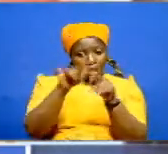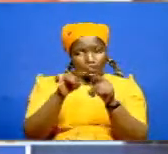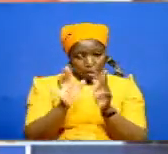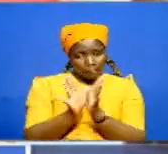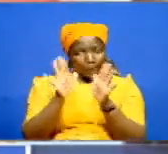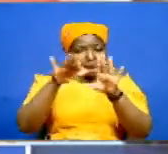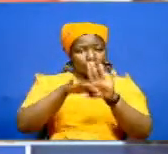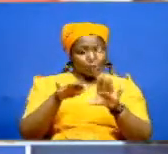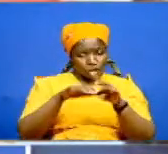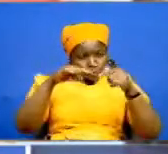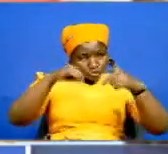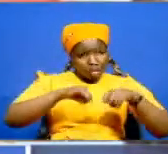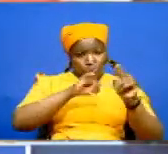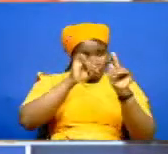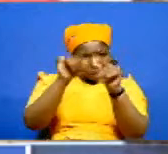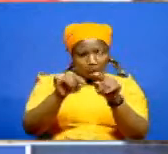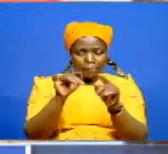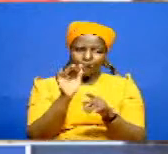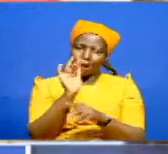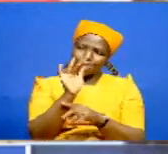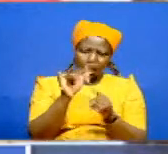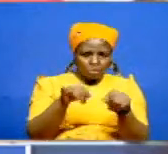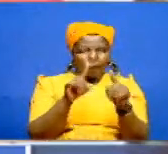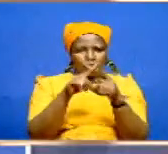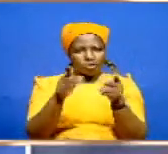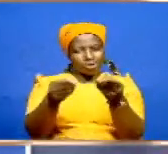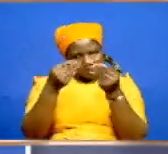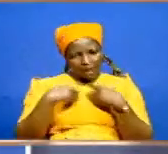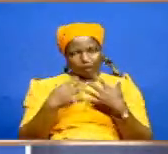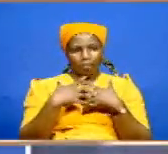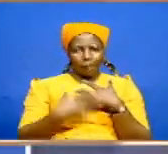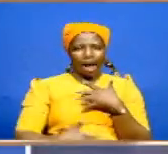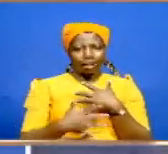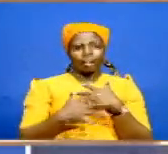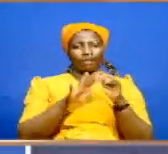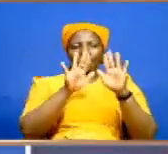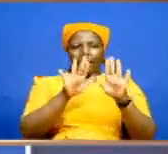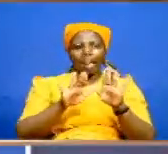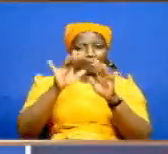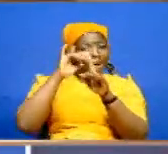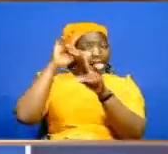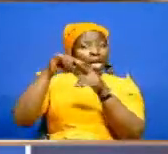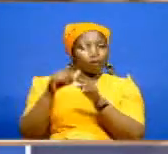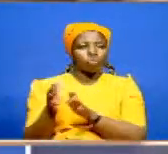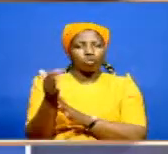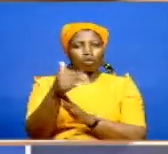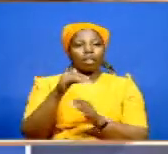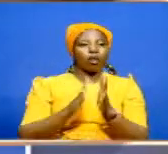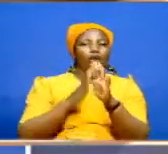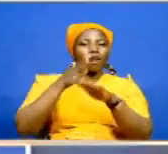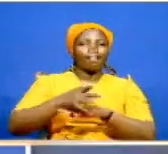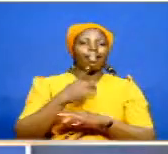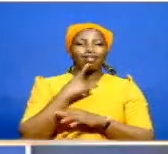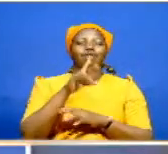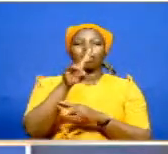today to come and urge them to donate blood. The campaign aims to collect over 120 units of blood. Wakati